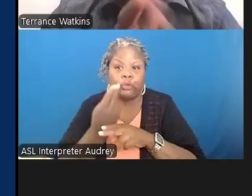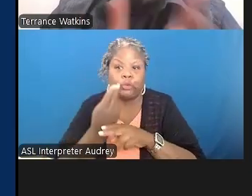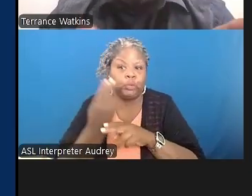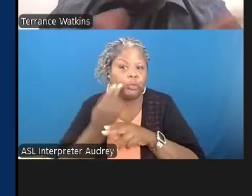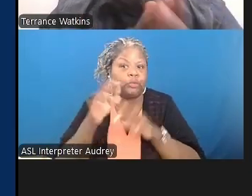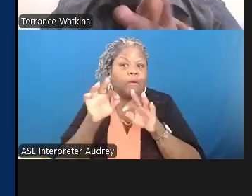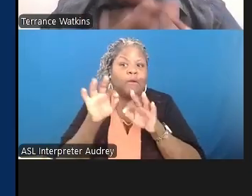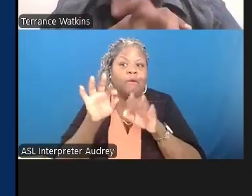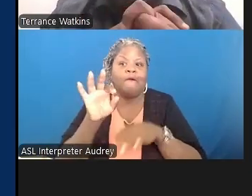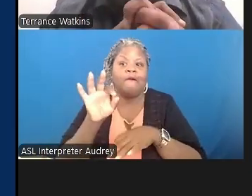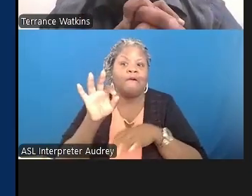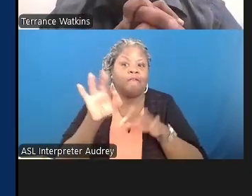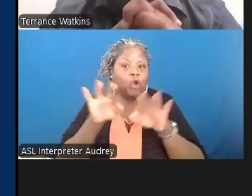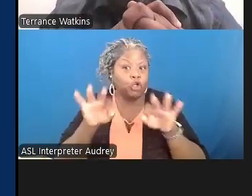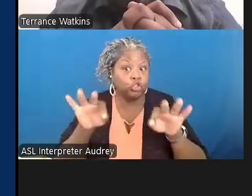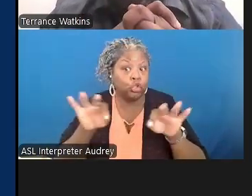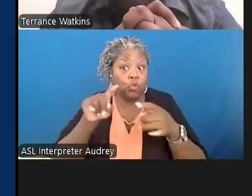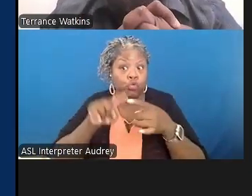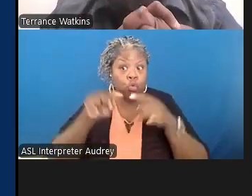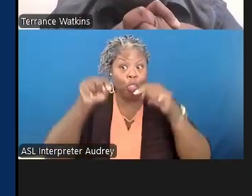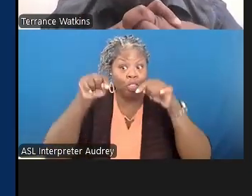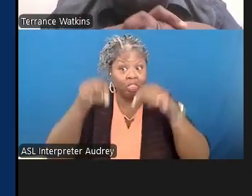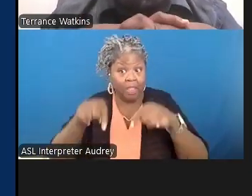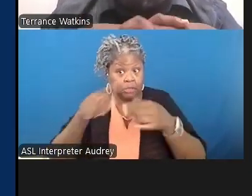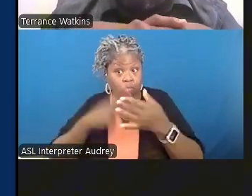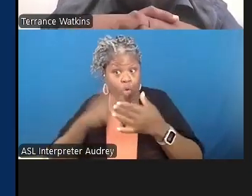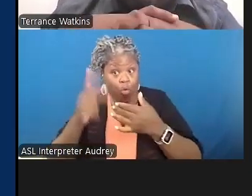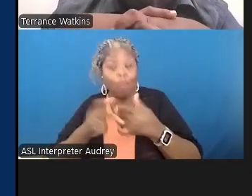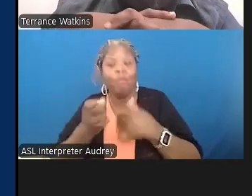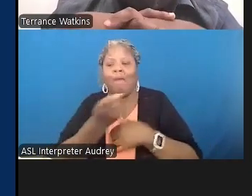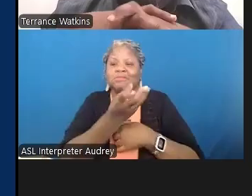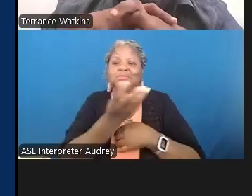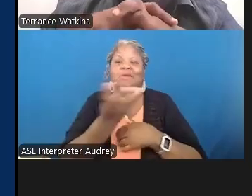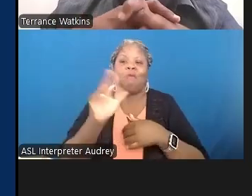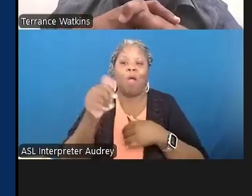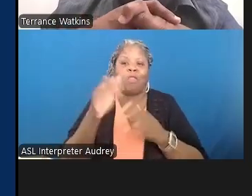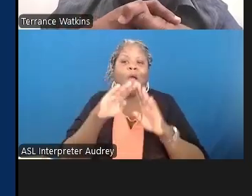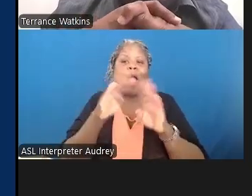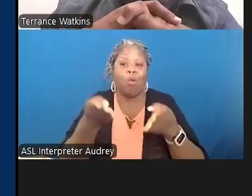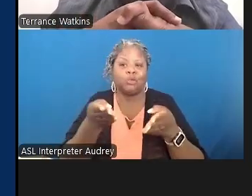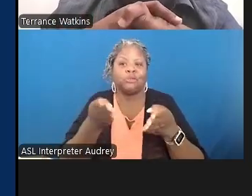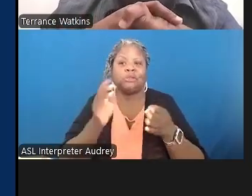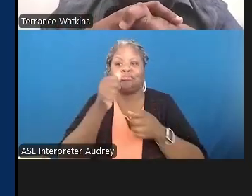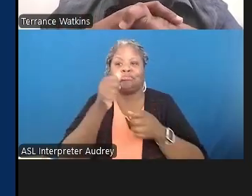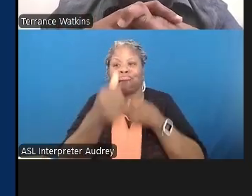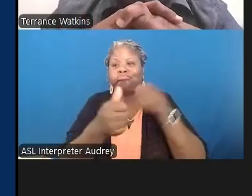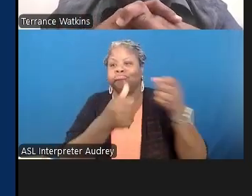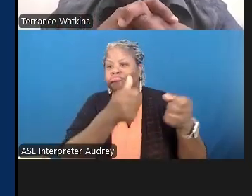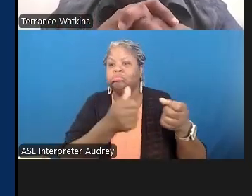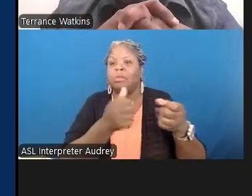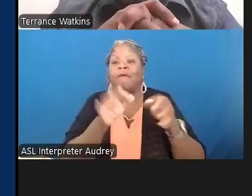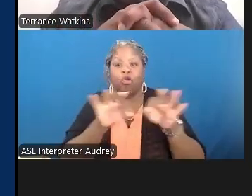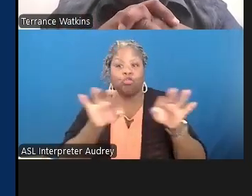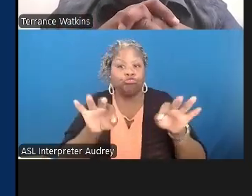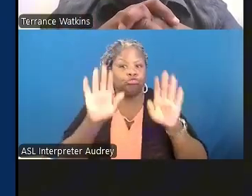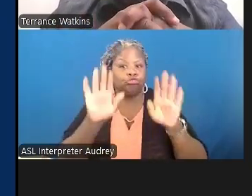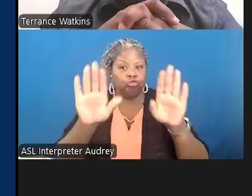And even if it doesn't go to this transitional housing program, we have several other housing options. So furniture is a really great